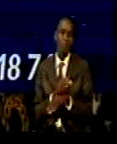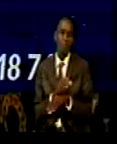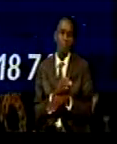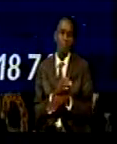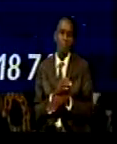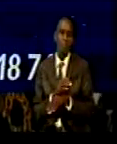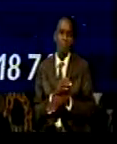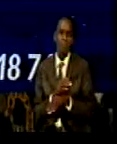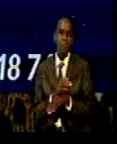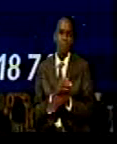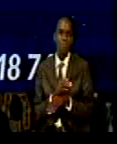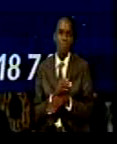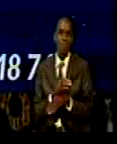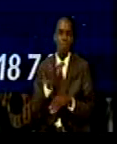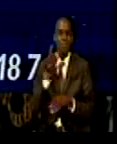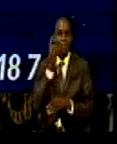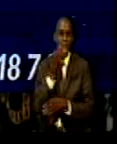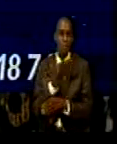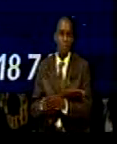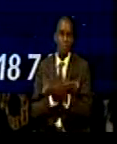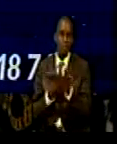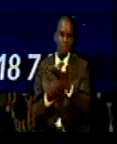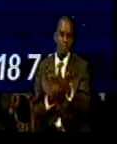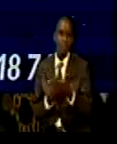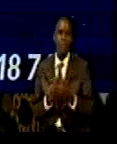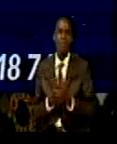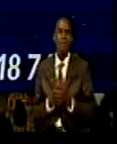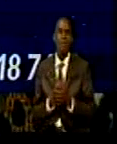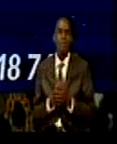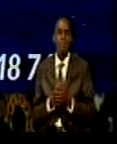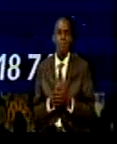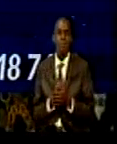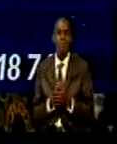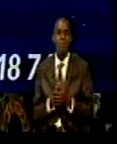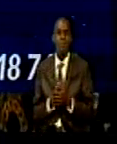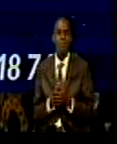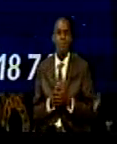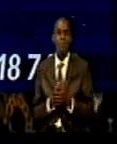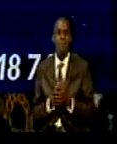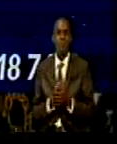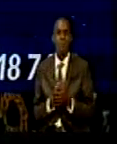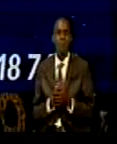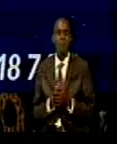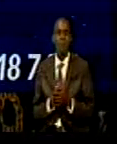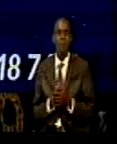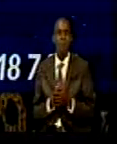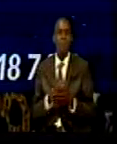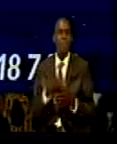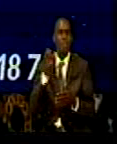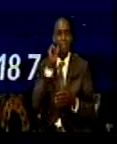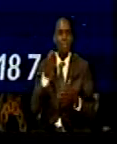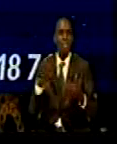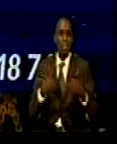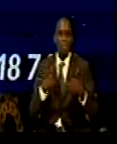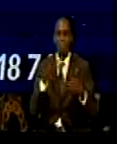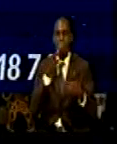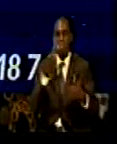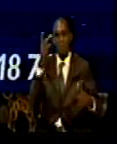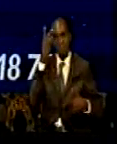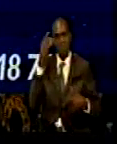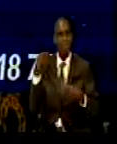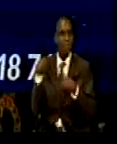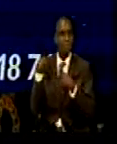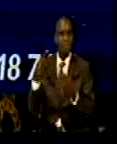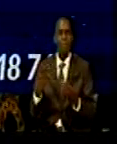this is my daughter, Nicolette Neka Soluka. My daughter has been ill since April this year. She has been out of